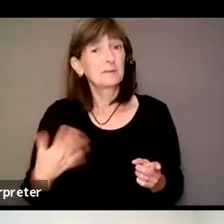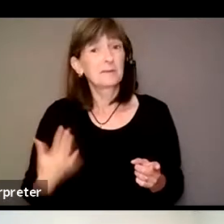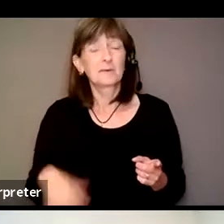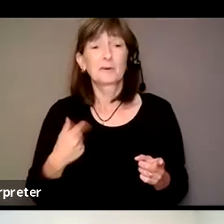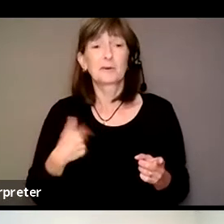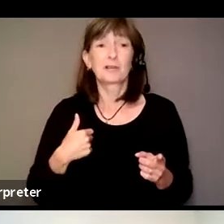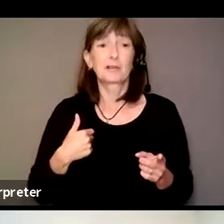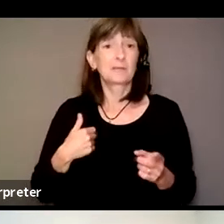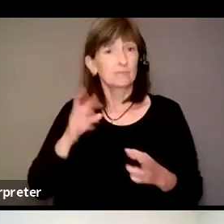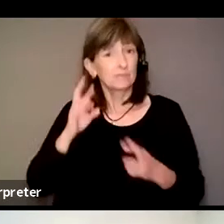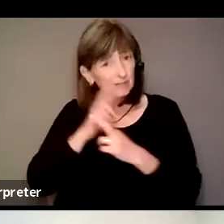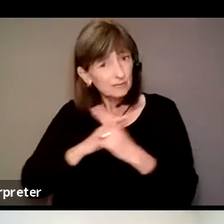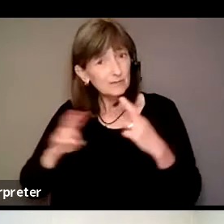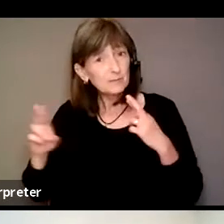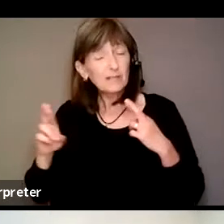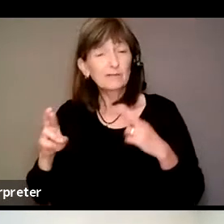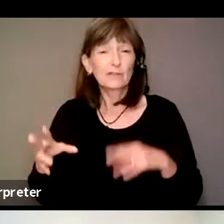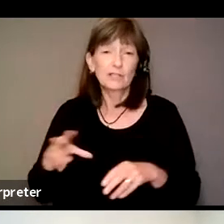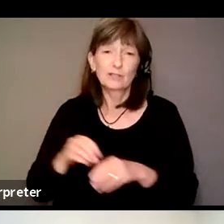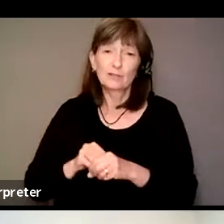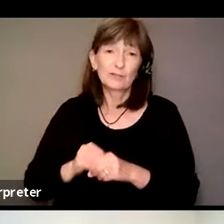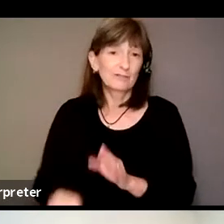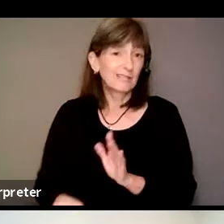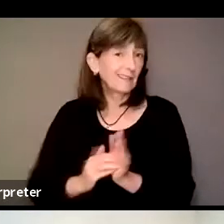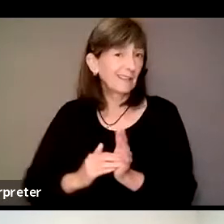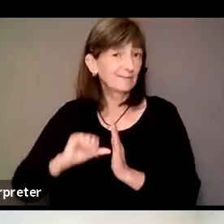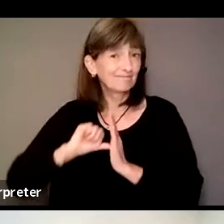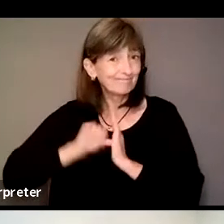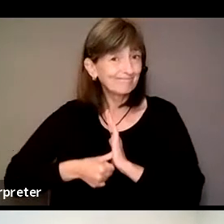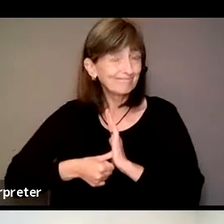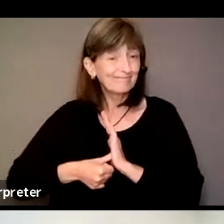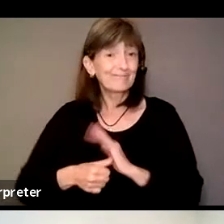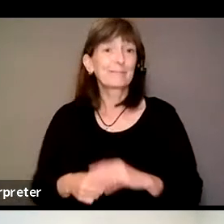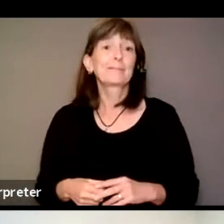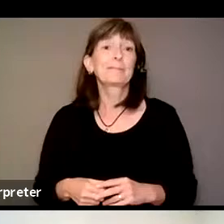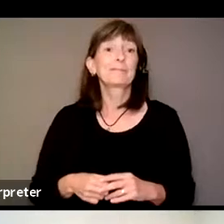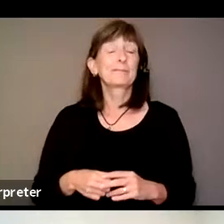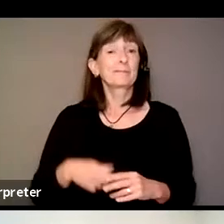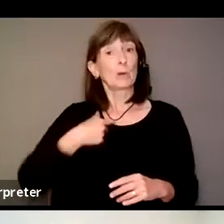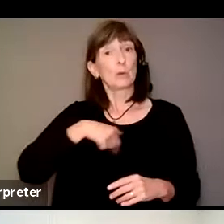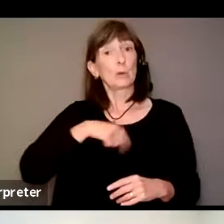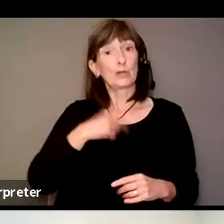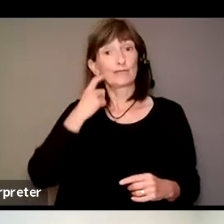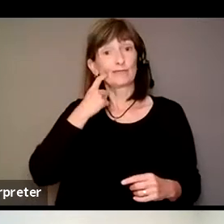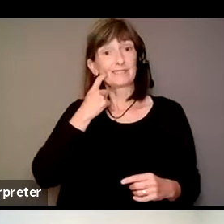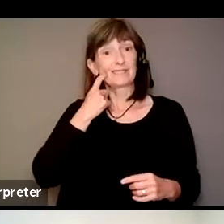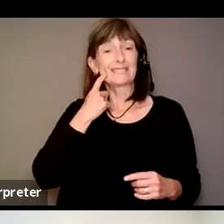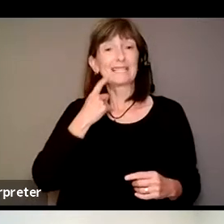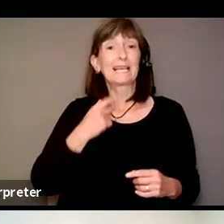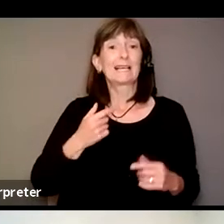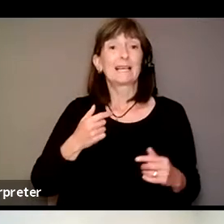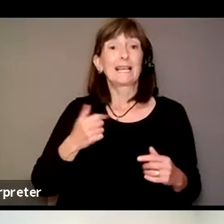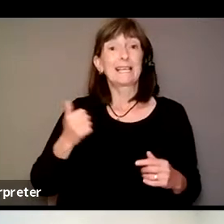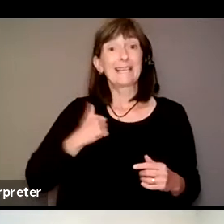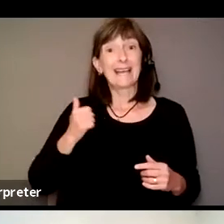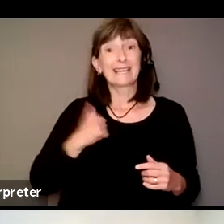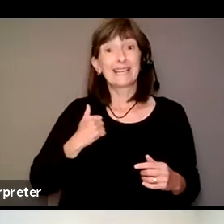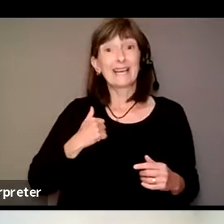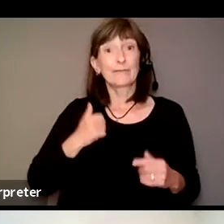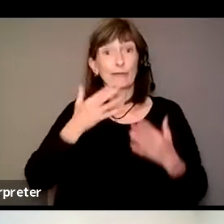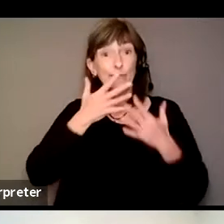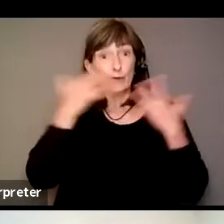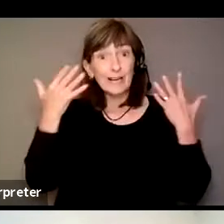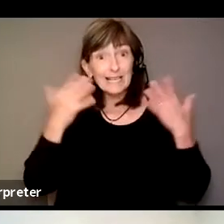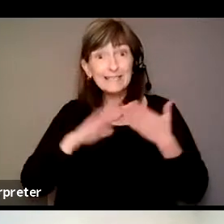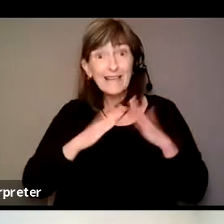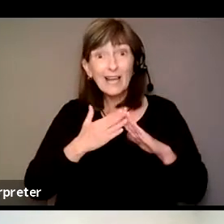being respectful, inclusive. We just got ranked as one of the 19 friendliest towns in Canada. And you know